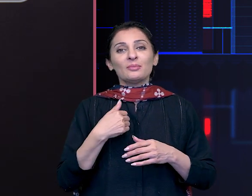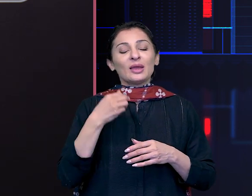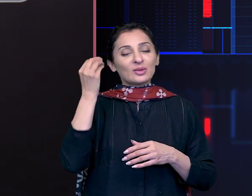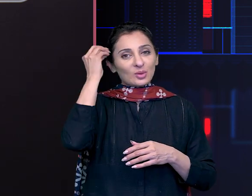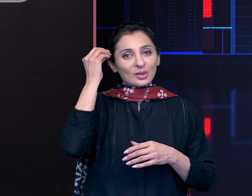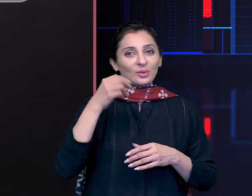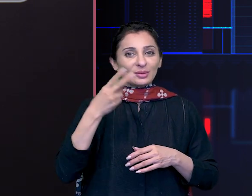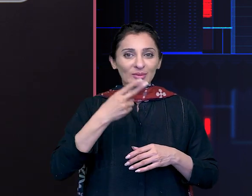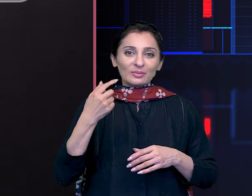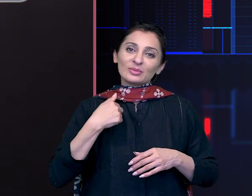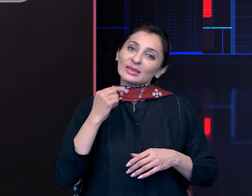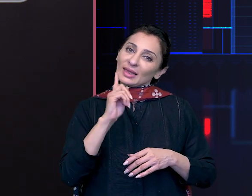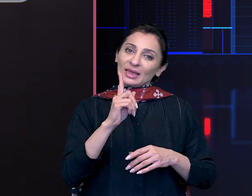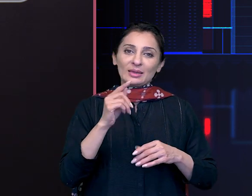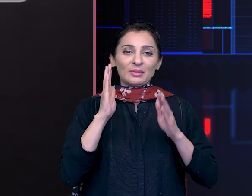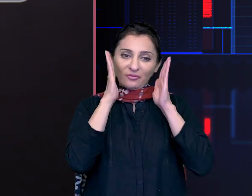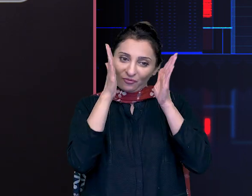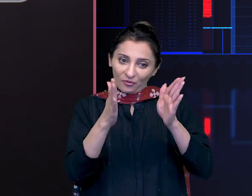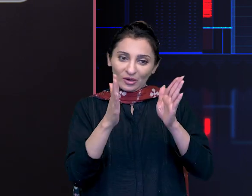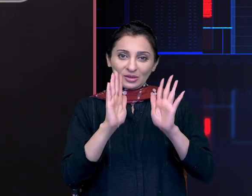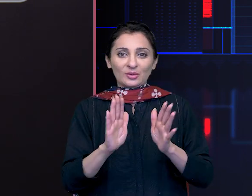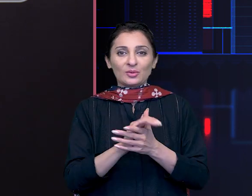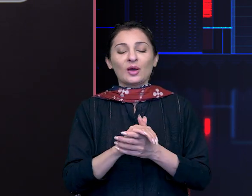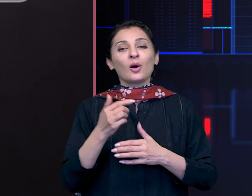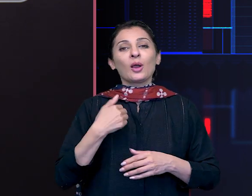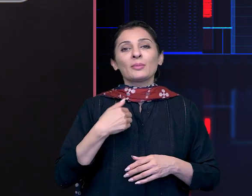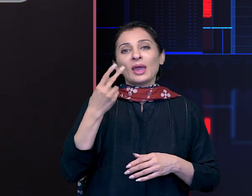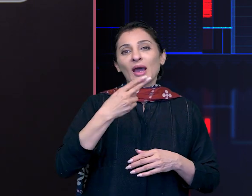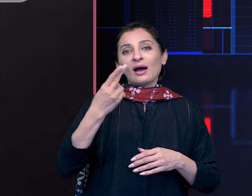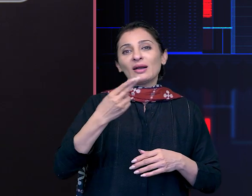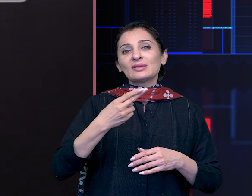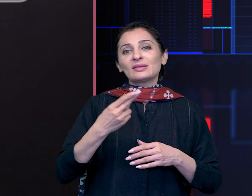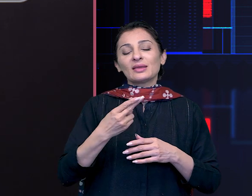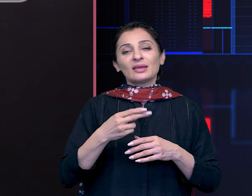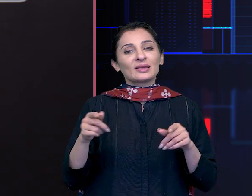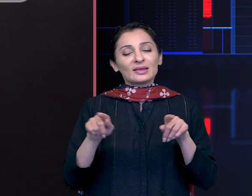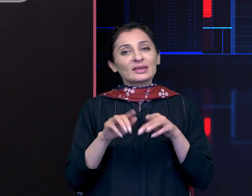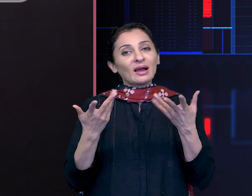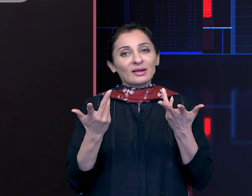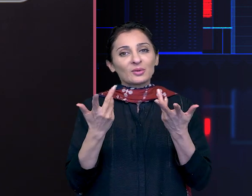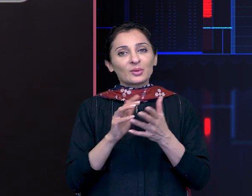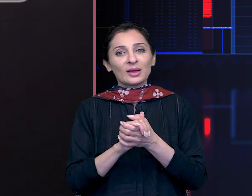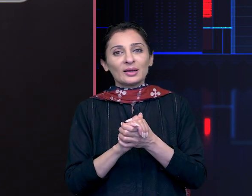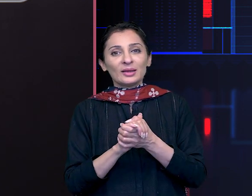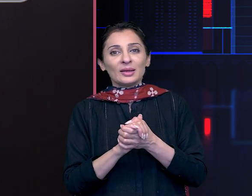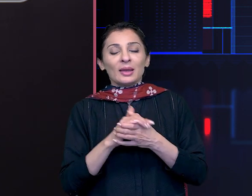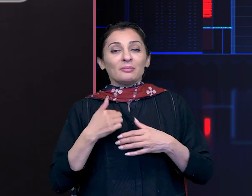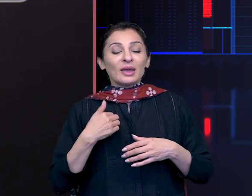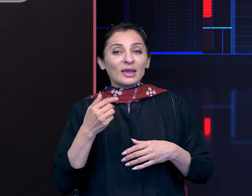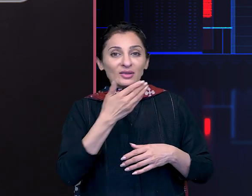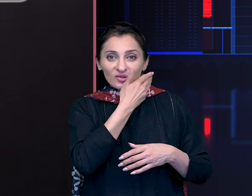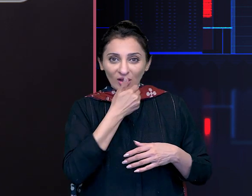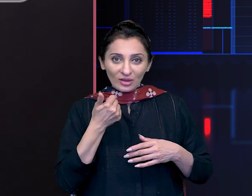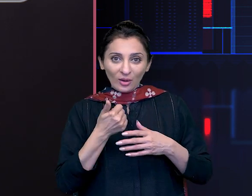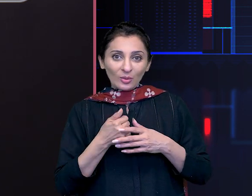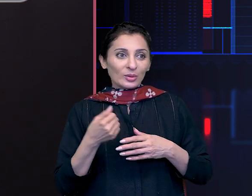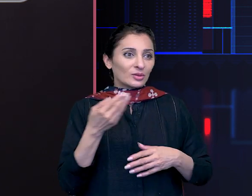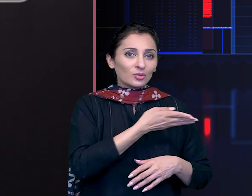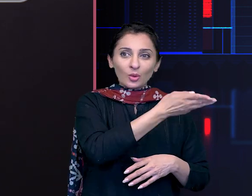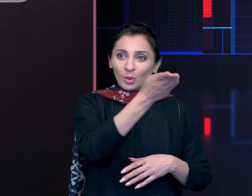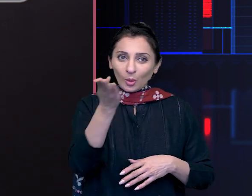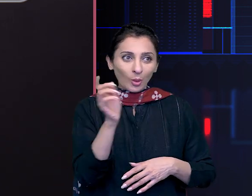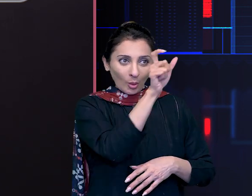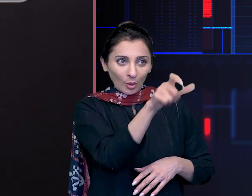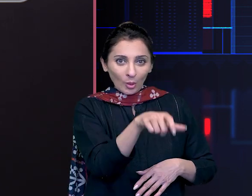that I want to focus on. And through my art, I want to empower, I want to enlighten, I want to engage other people